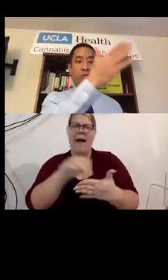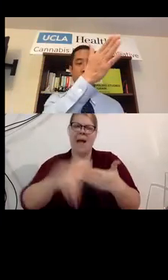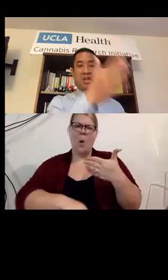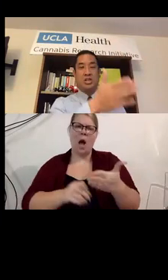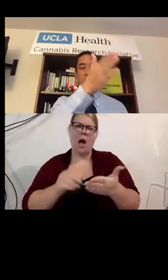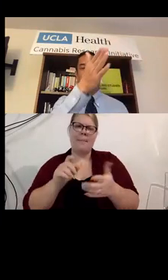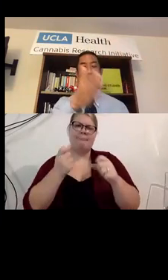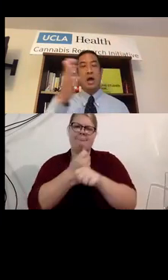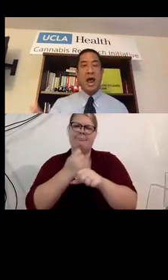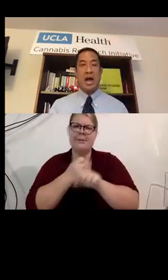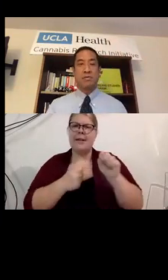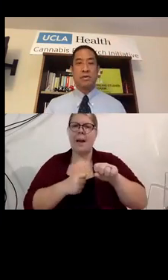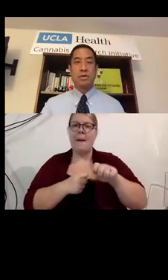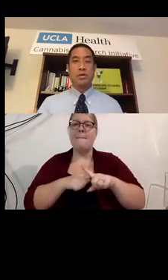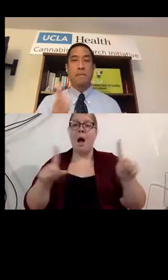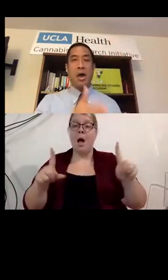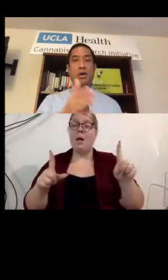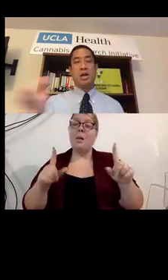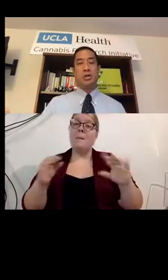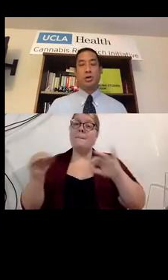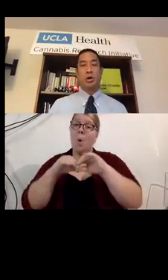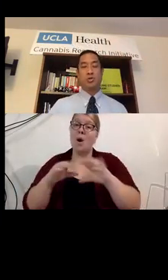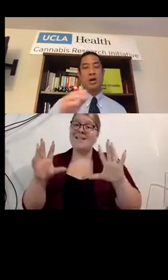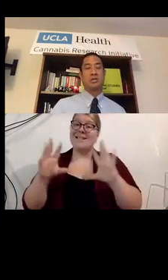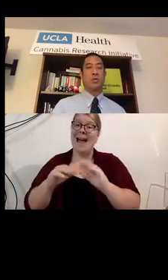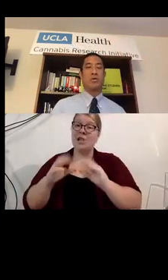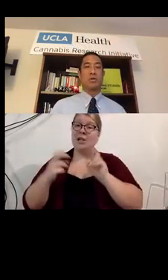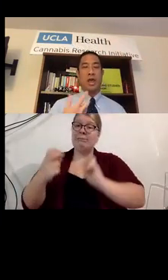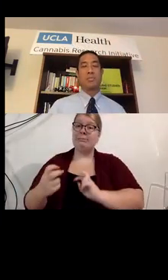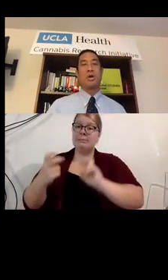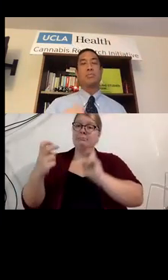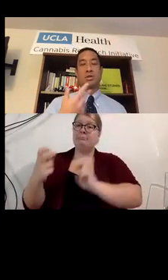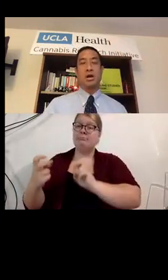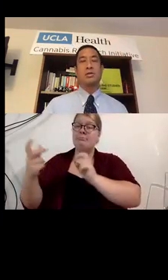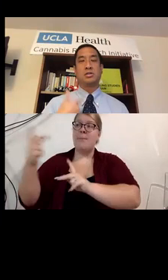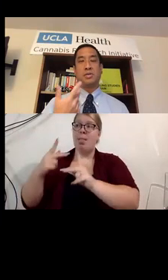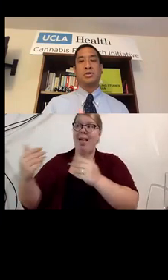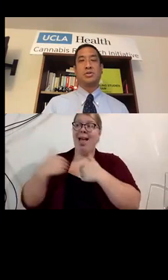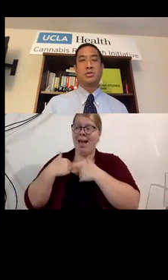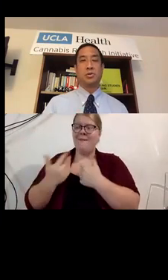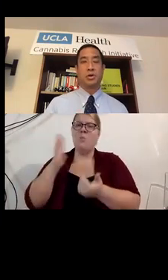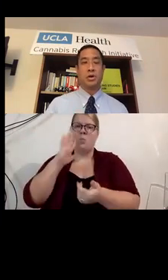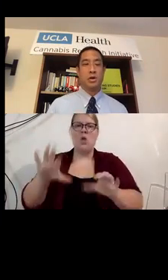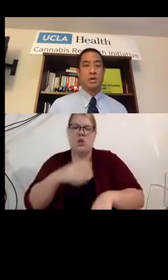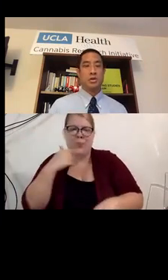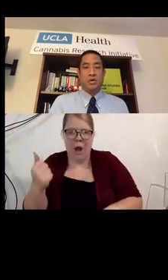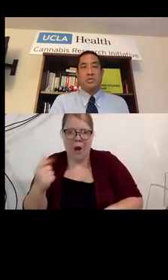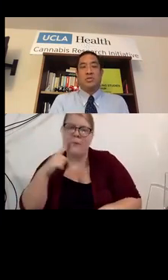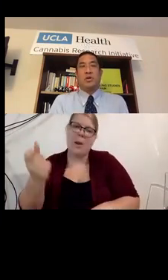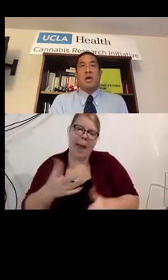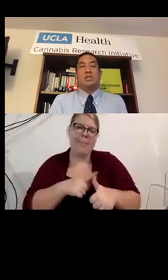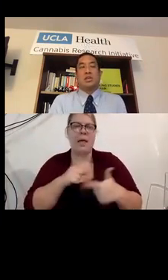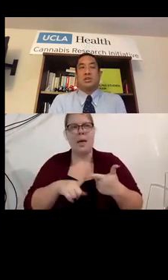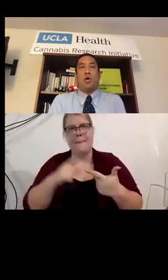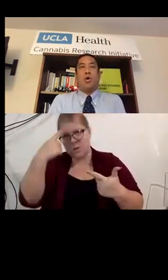more sessions people have, the better they do across the board for gambling, mental health, and substance use disorder. The principles